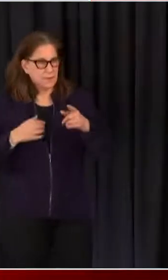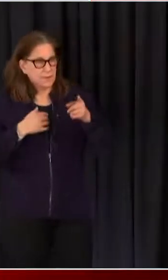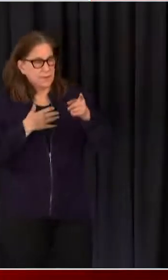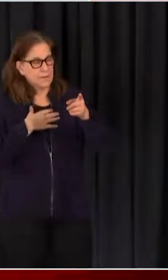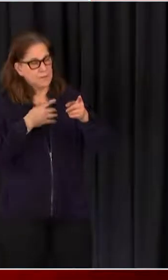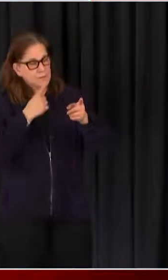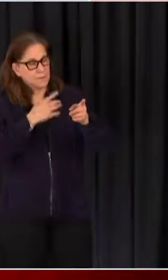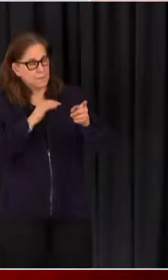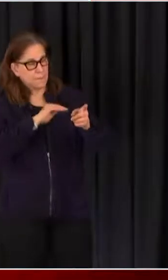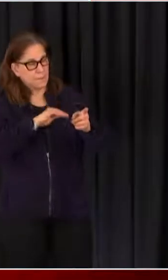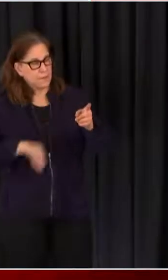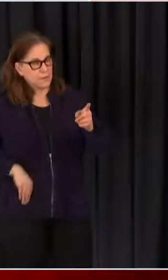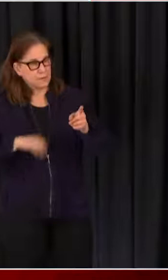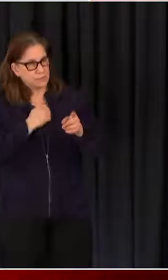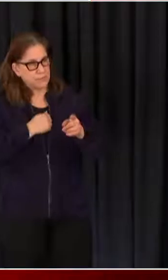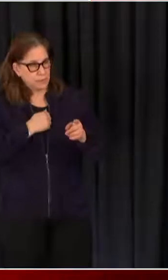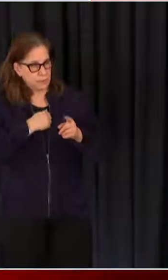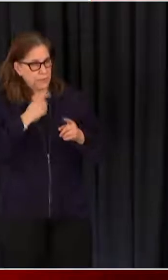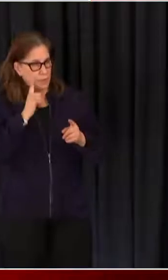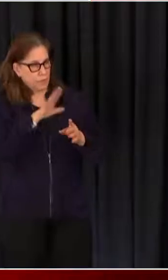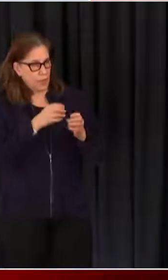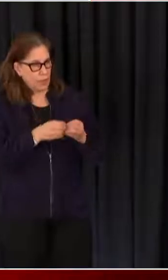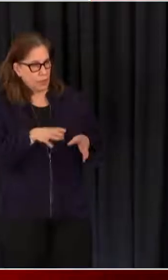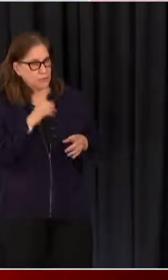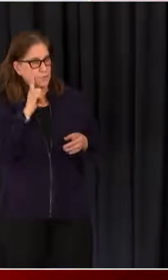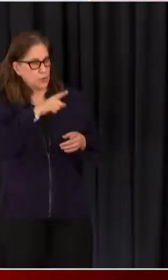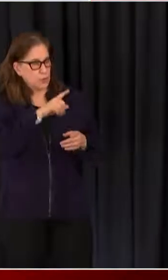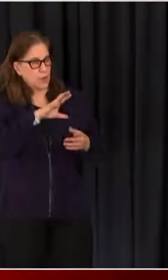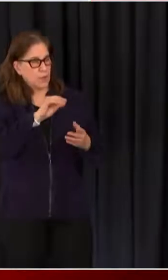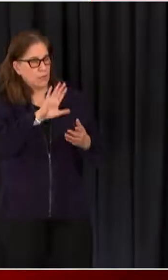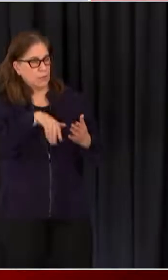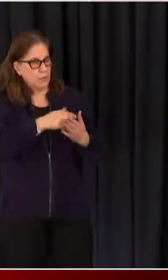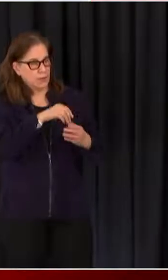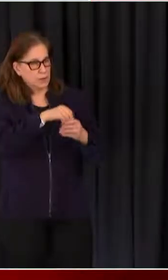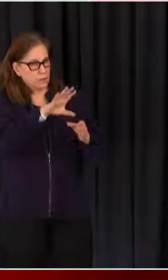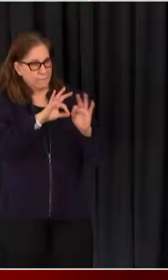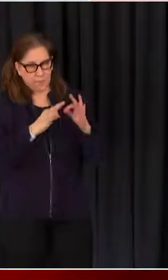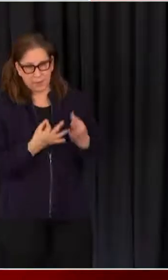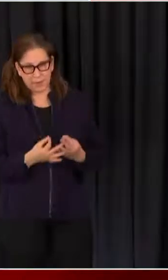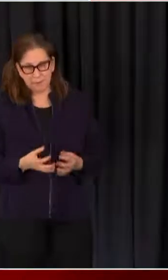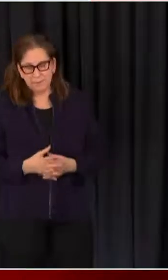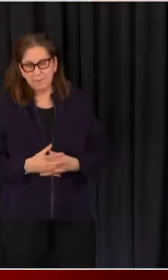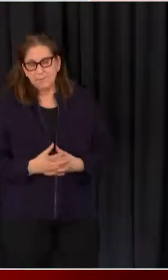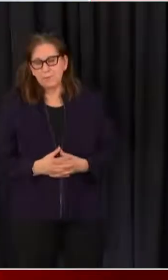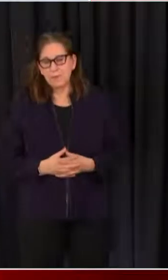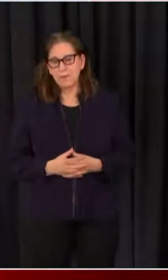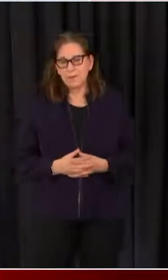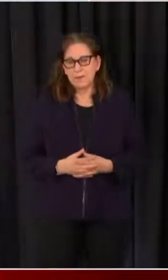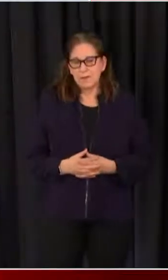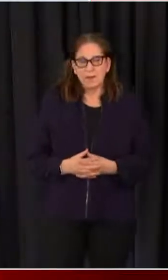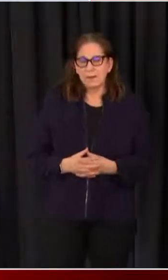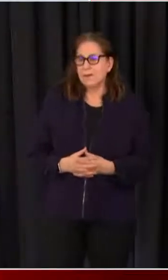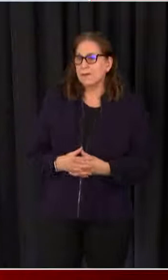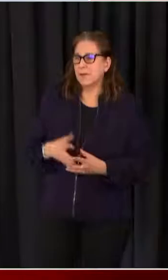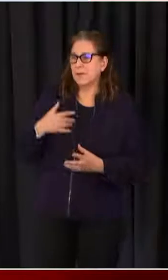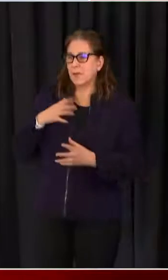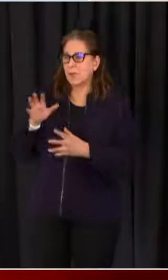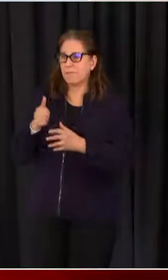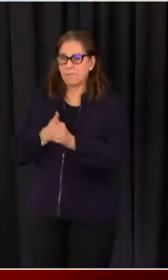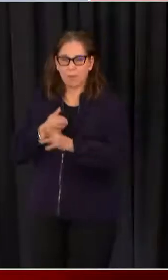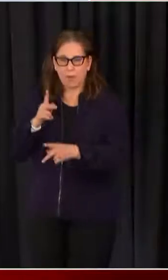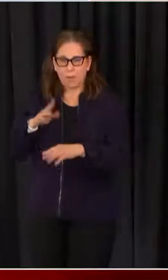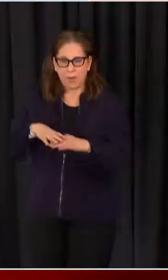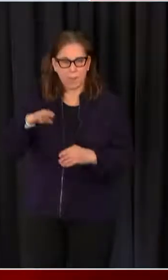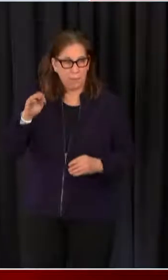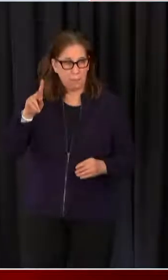to do with just a follow on Mark's question. When you say you're prioritizing residents who carry the highest